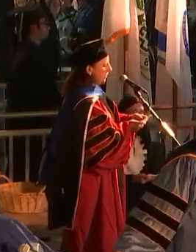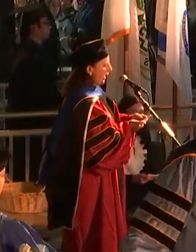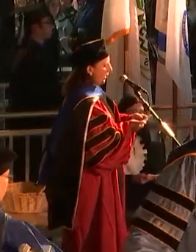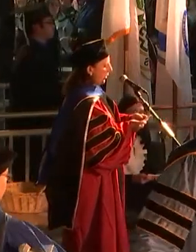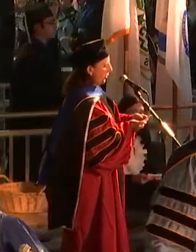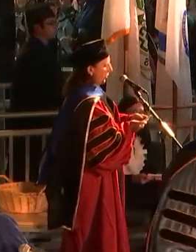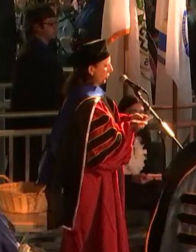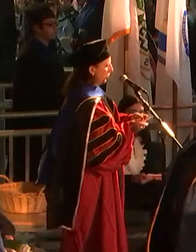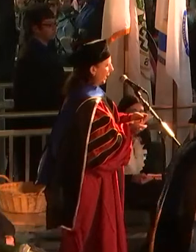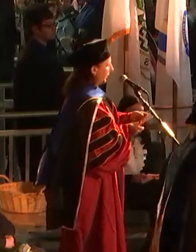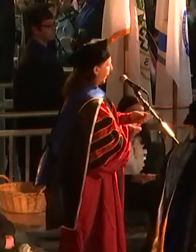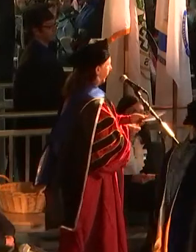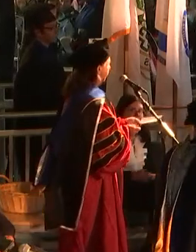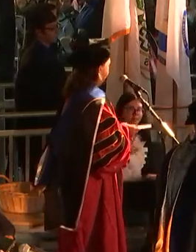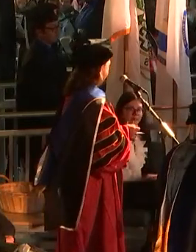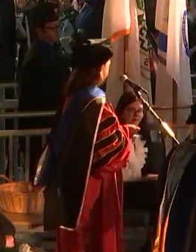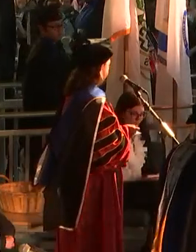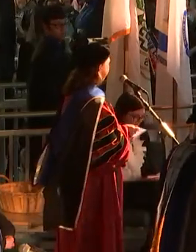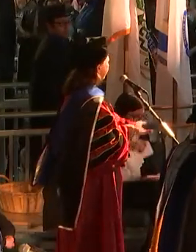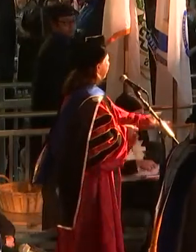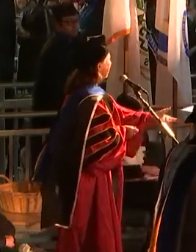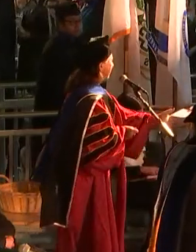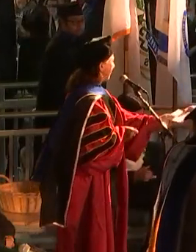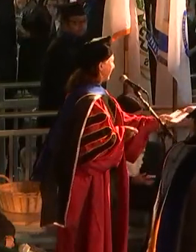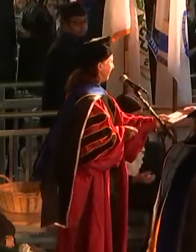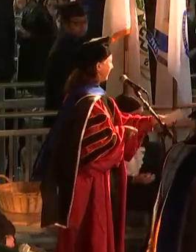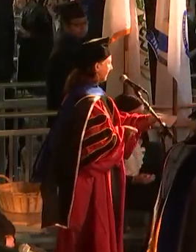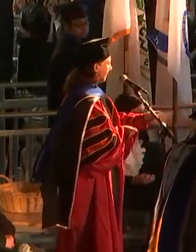Amanda Carvalho, cum laude.